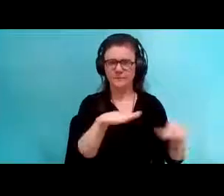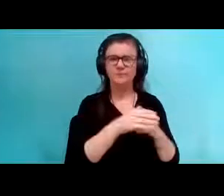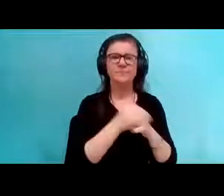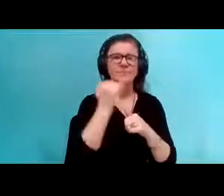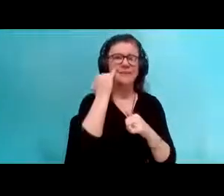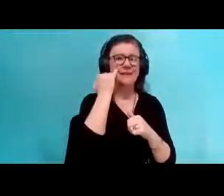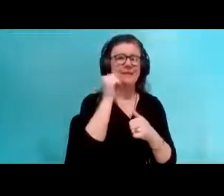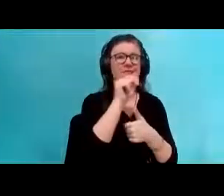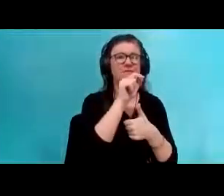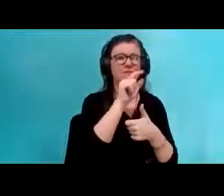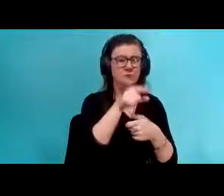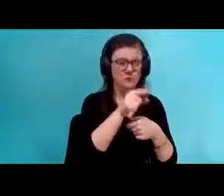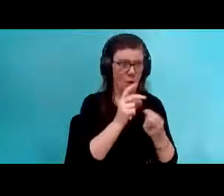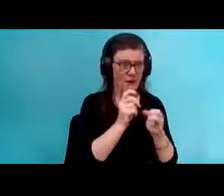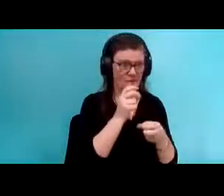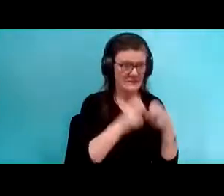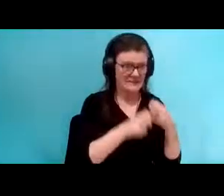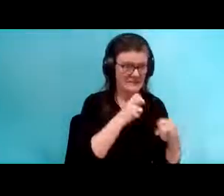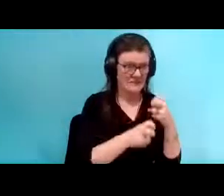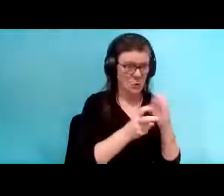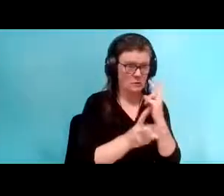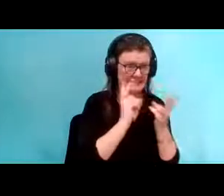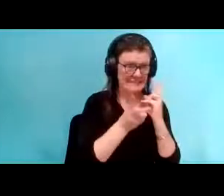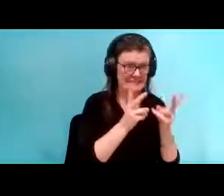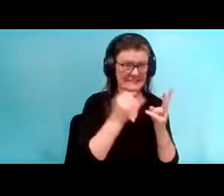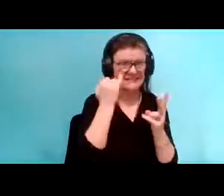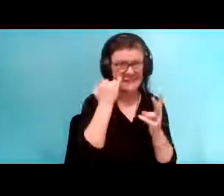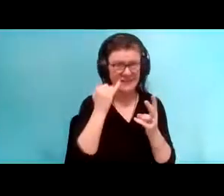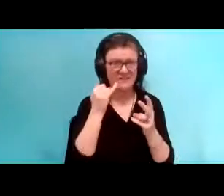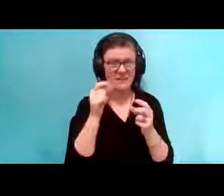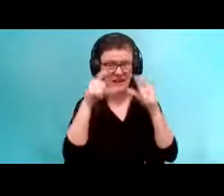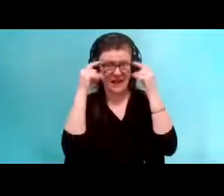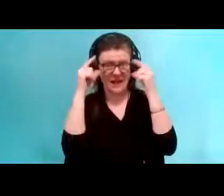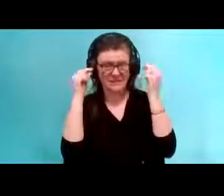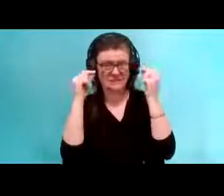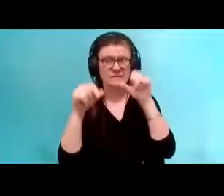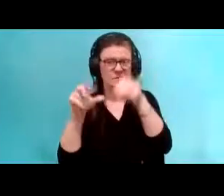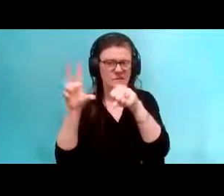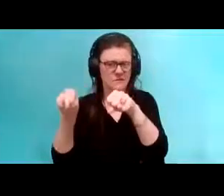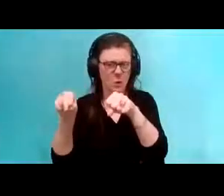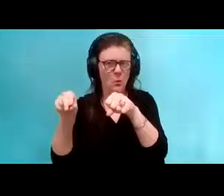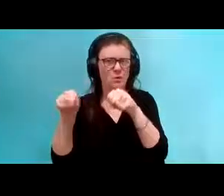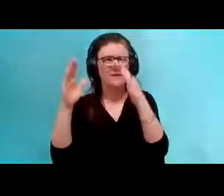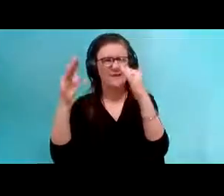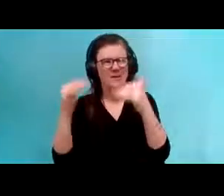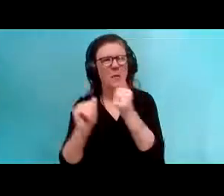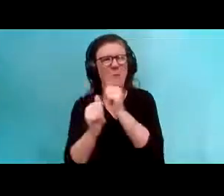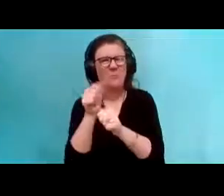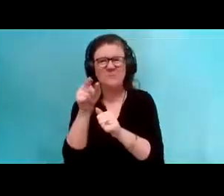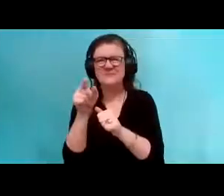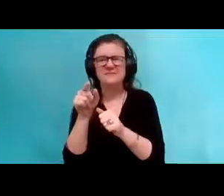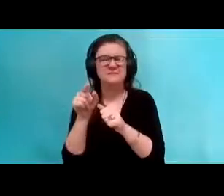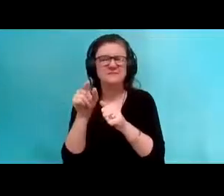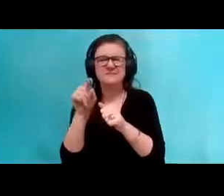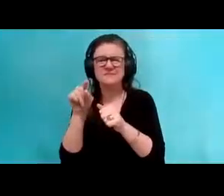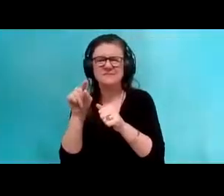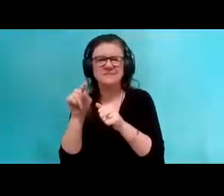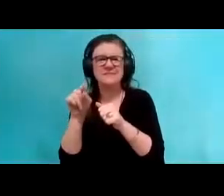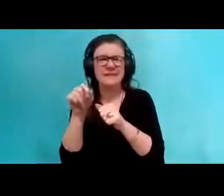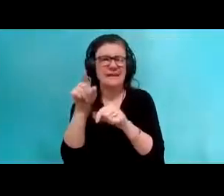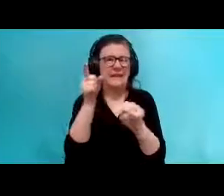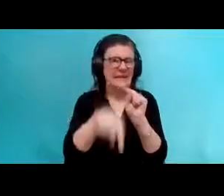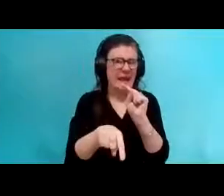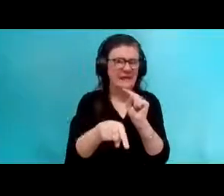do you have difficulty seeing even if wearing glasses? If the respondent answered a lot of difficulty or cannot do at all,